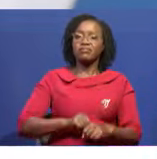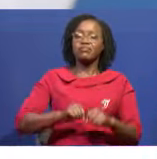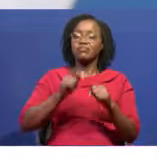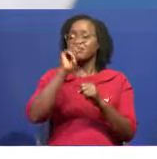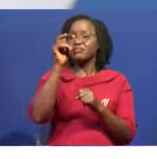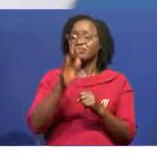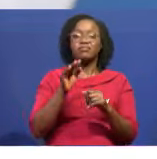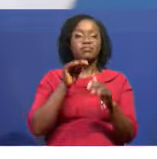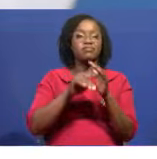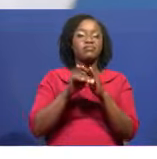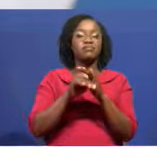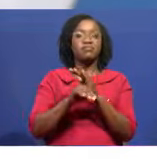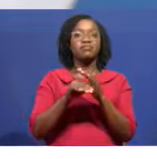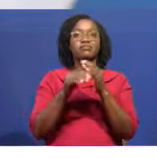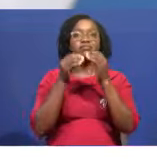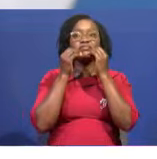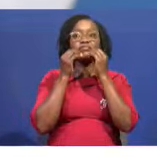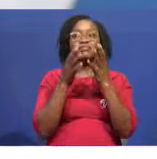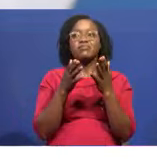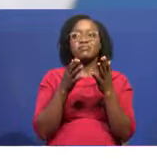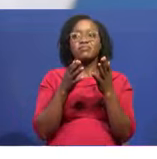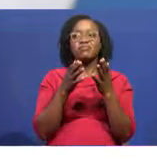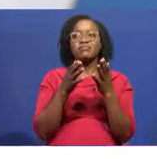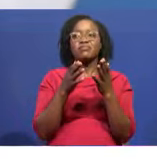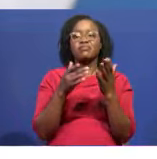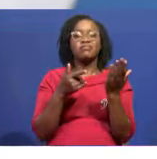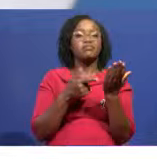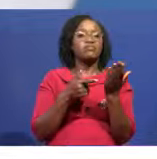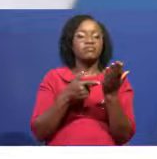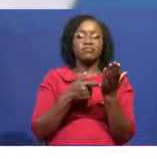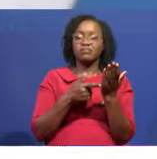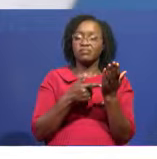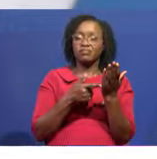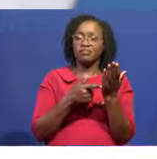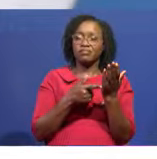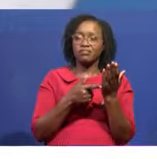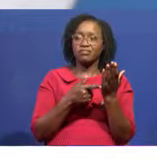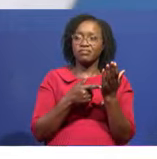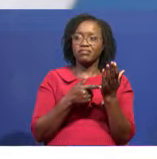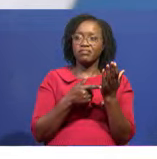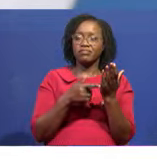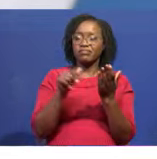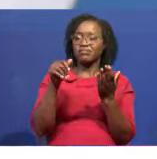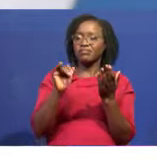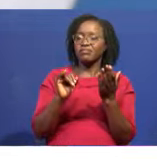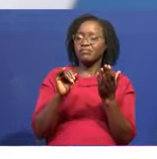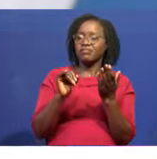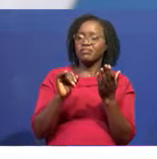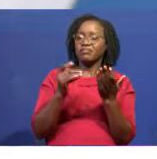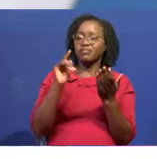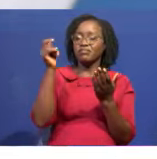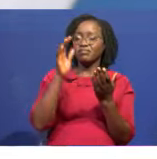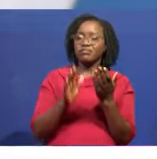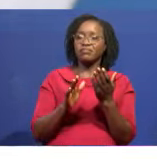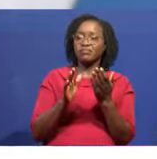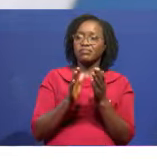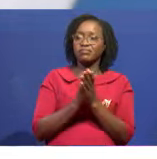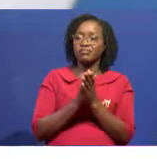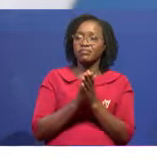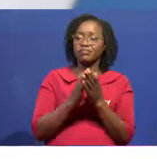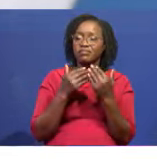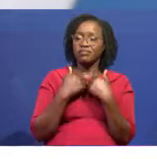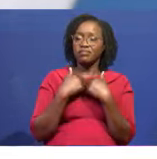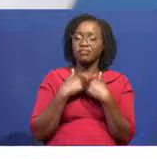to access information that will have been digitized. So with these AI tools, Kenyans will be able to have